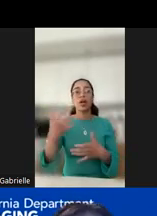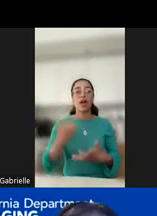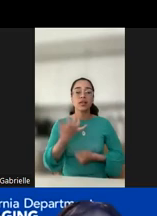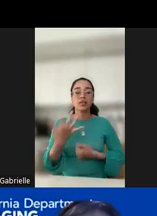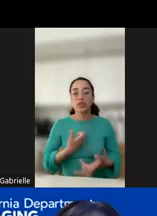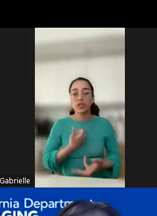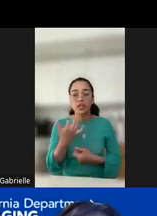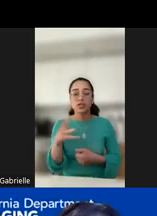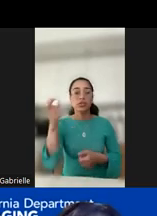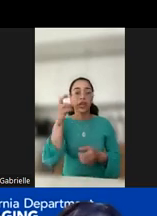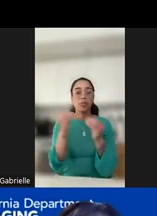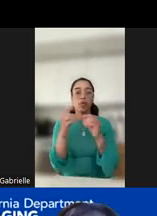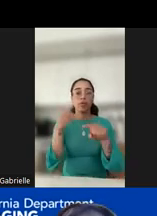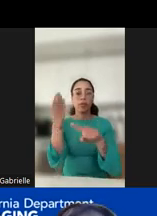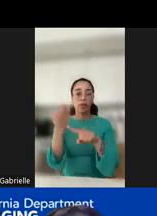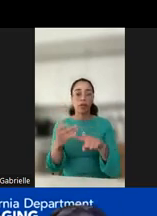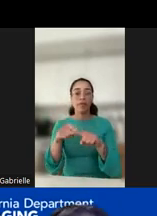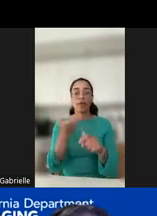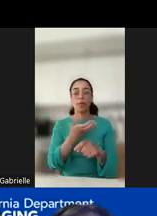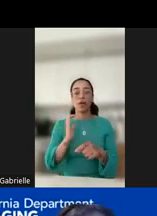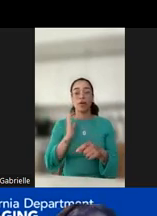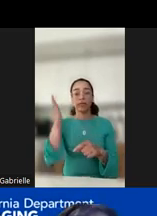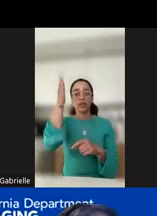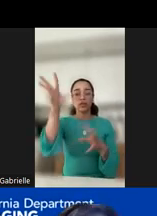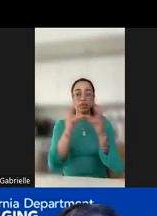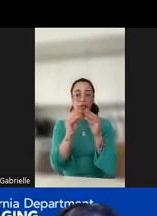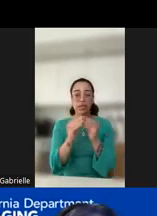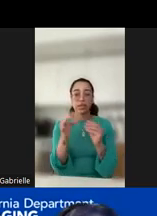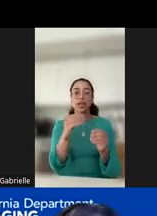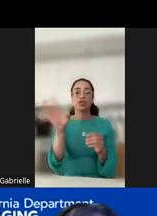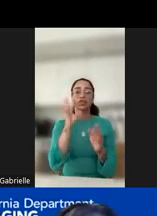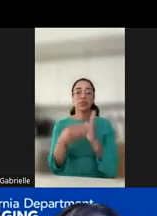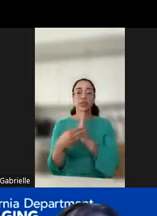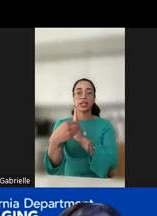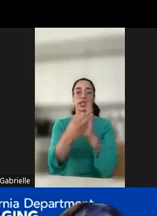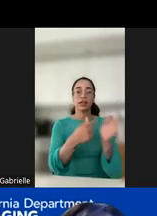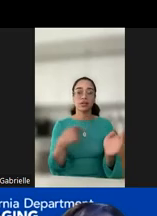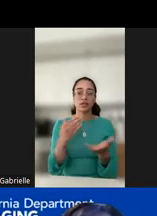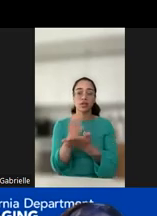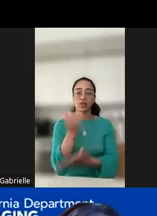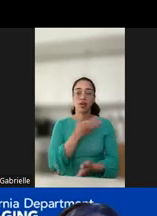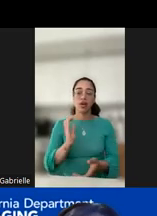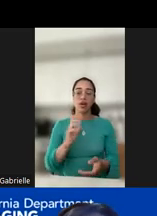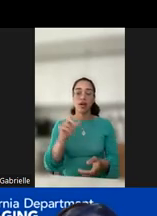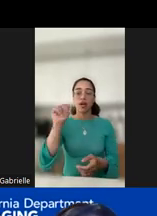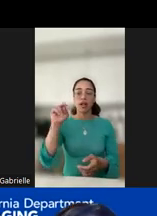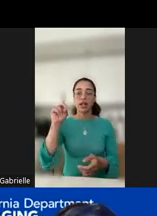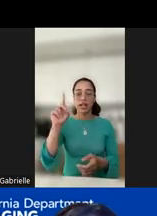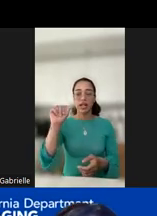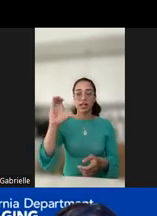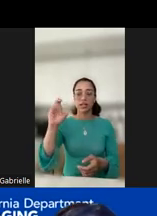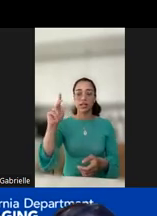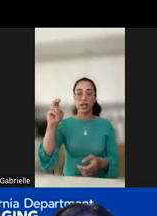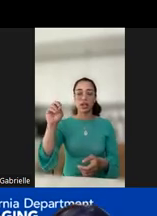hear more from her at our upcoming meeting. And then she'll lead us through our land acknowledgement. And then after that, I'll walk through our